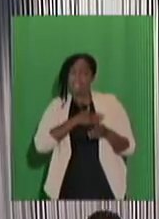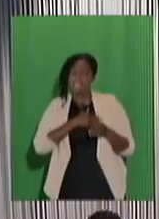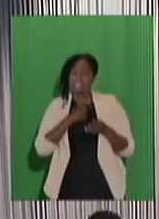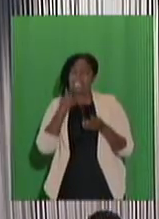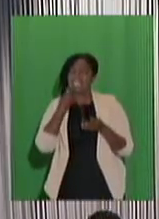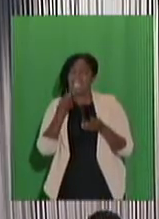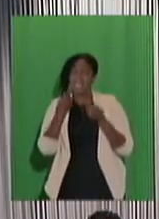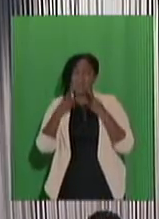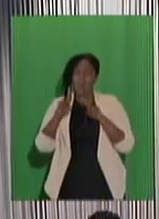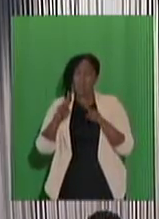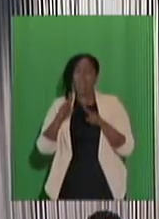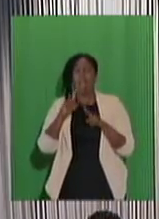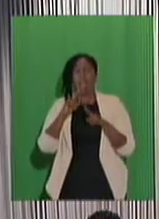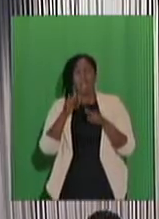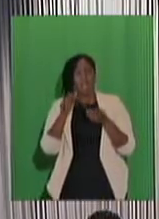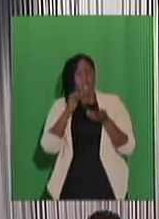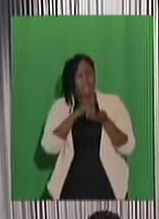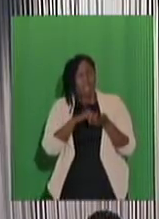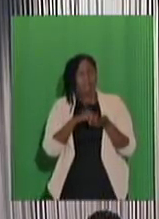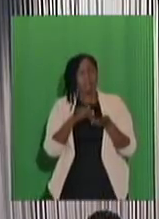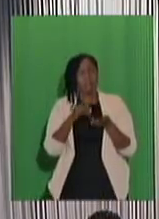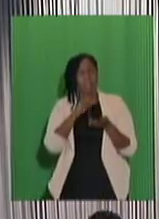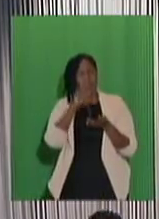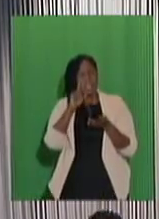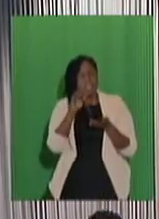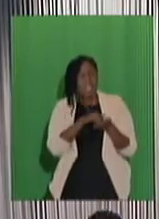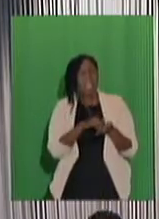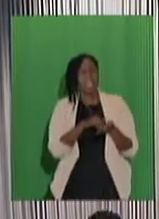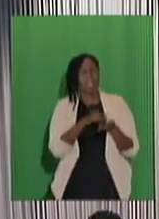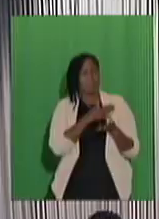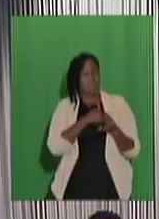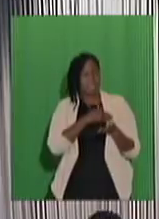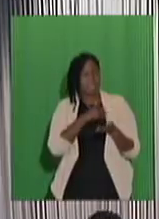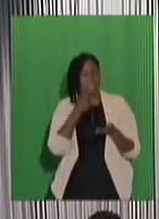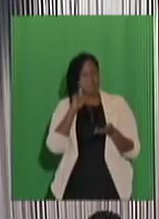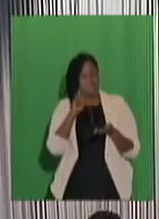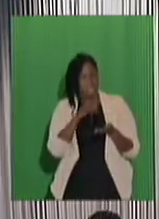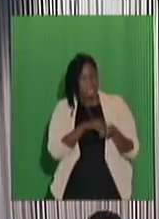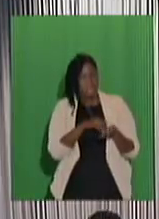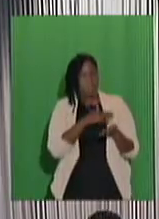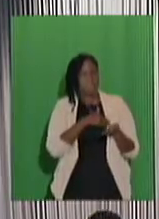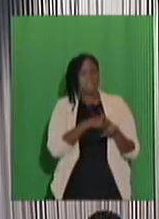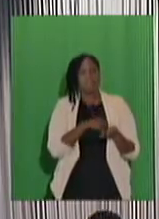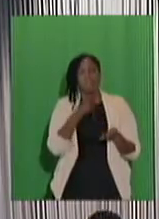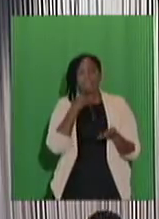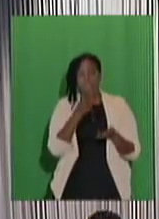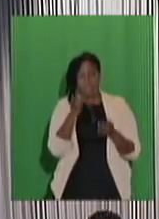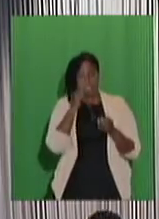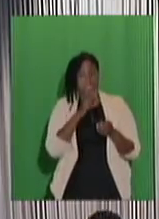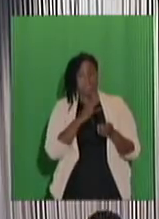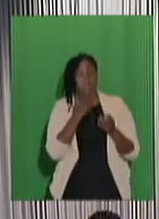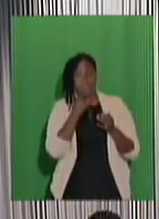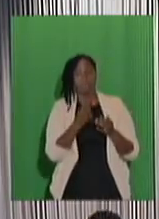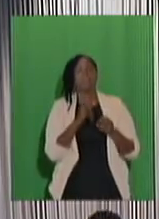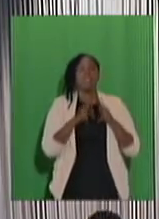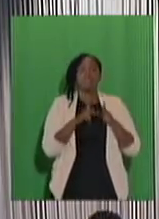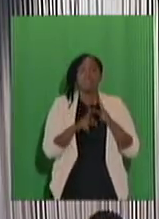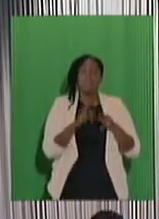please. People are concerned that when people are being discharged, mm-hmm. that they